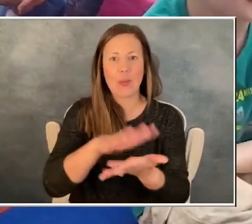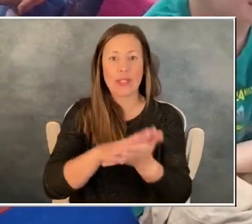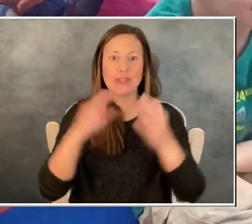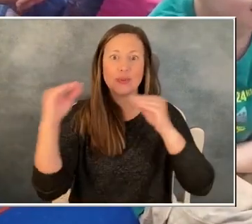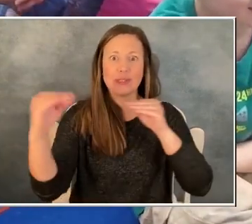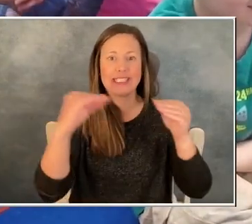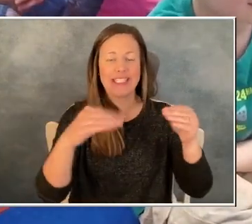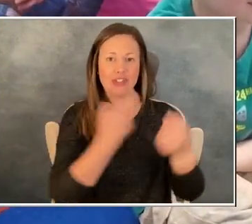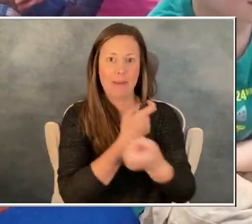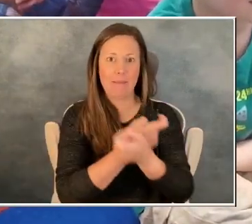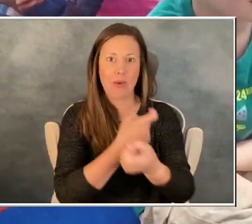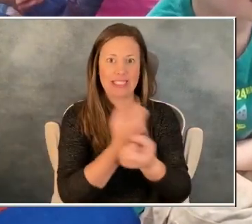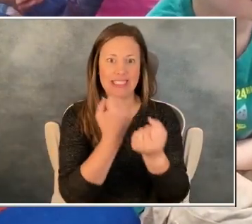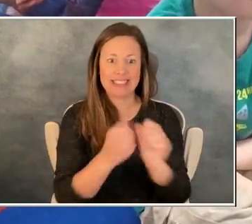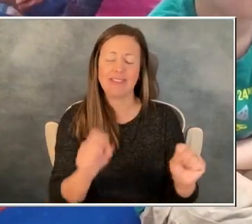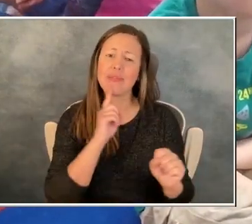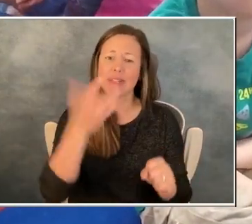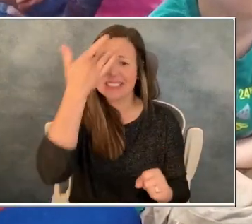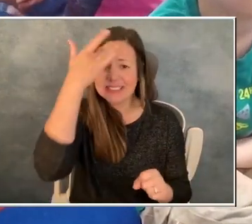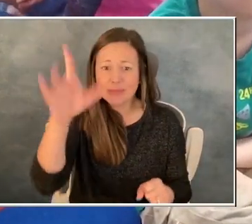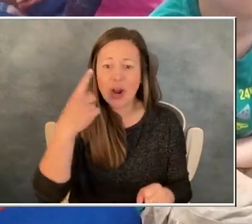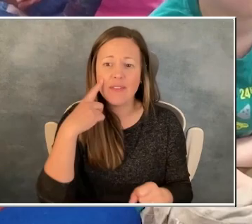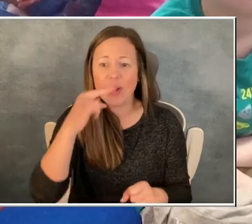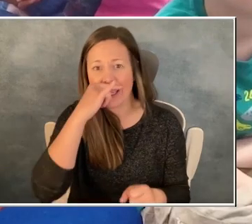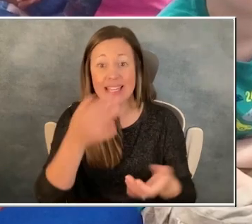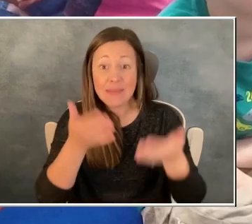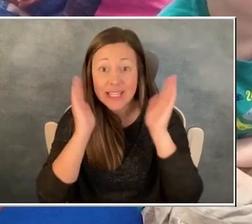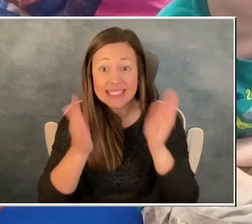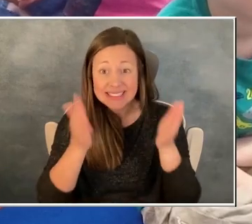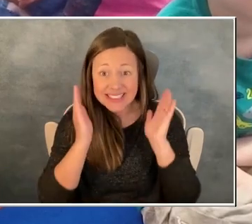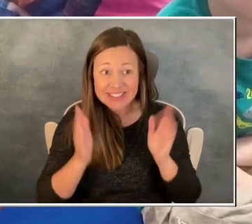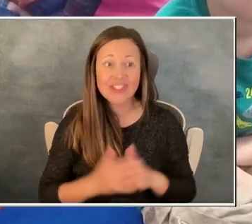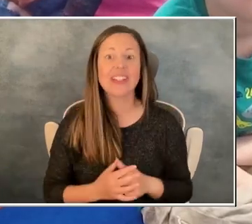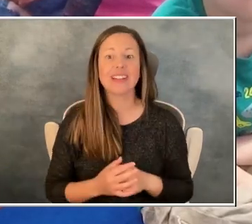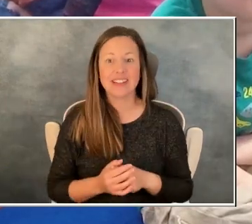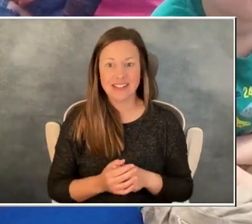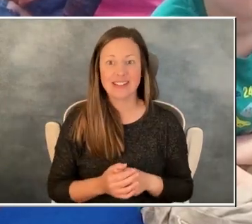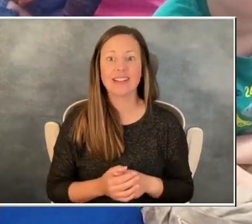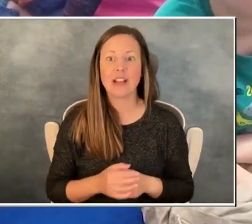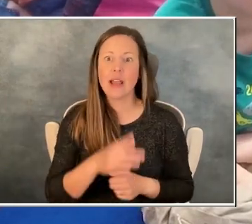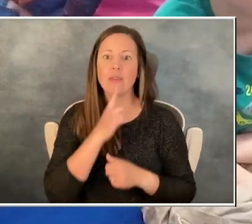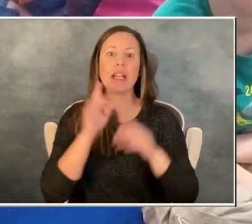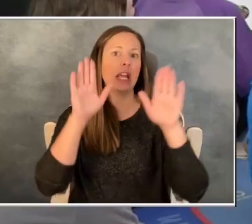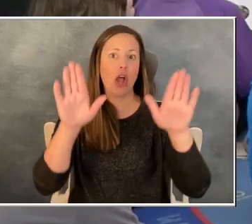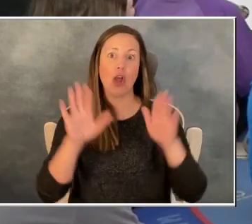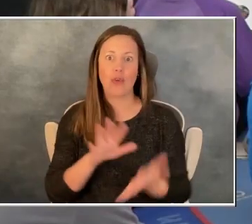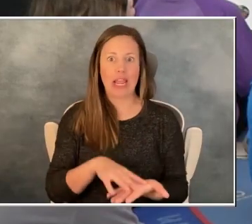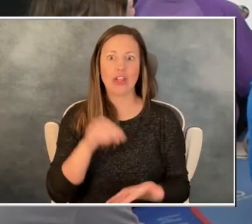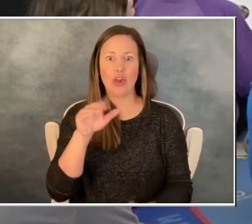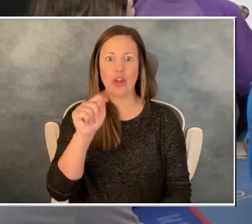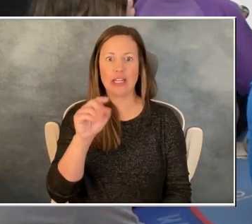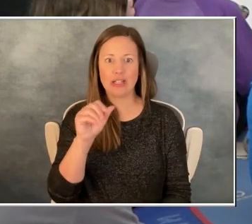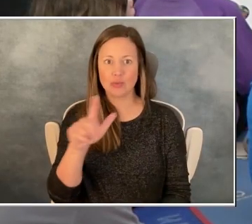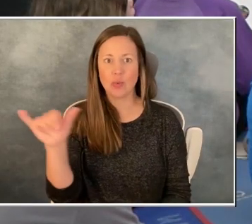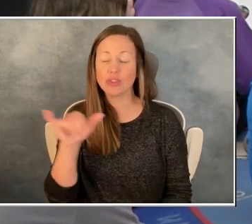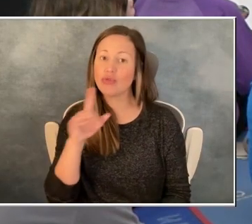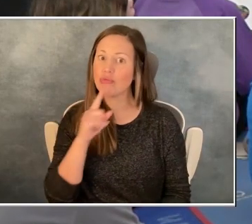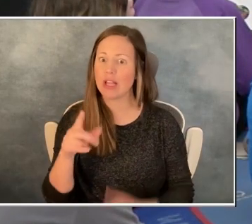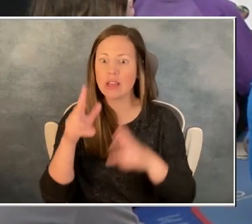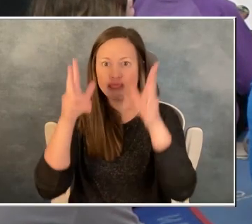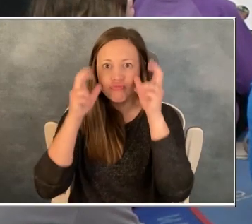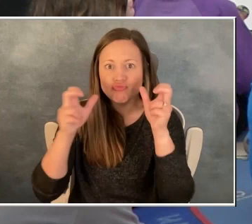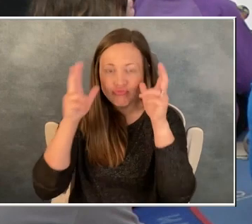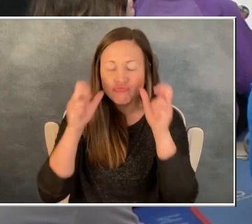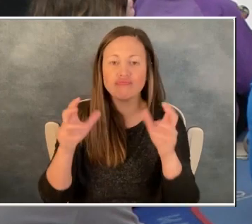Silver, to get kids' attention. Yeah, And such a great learning tool. Yeah, we have really good reception. We have a lot of